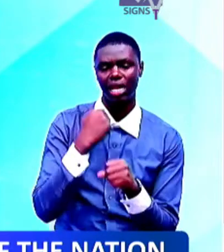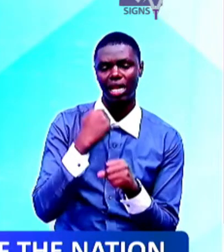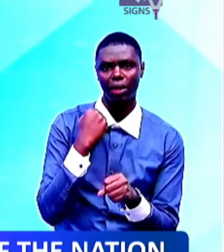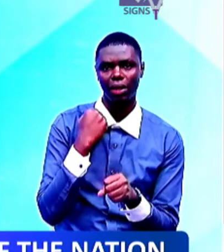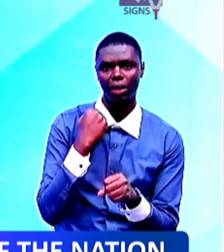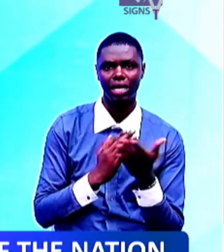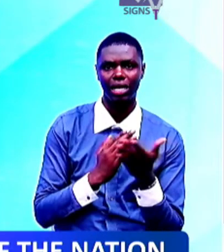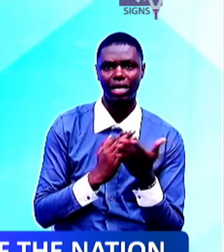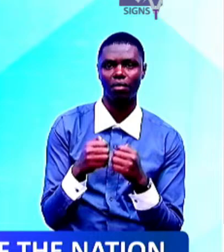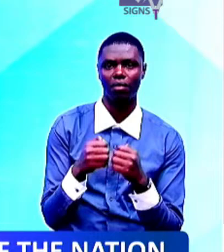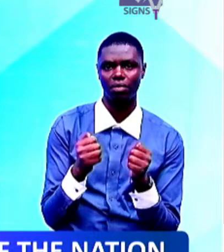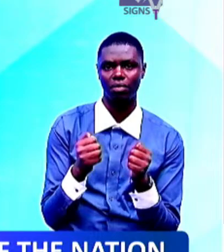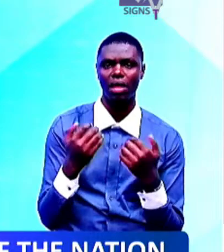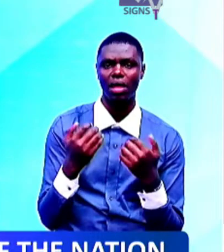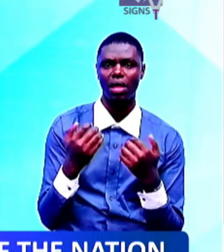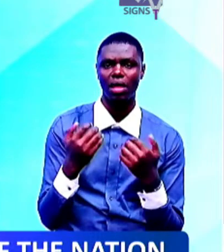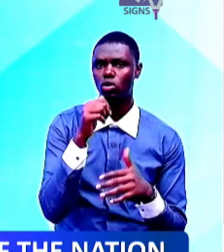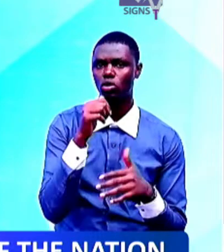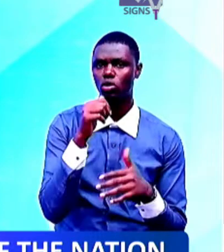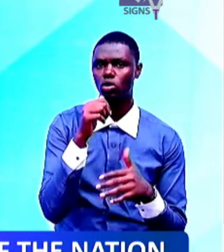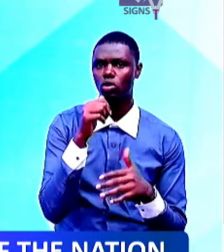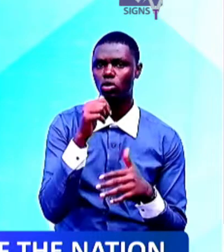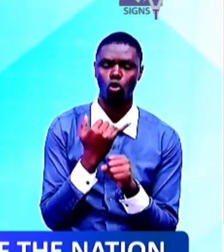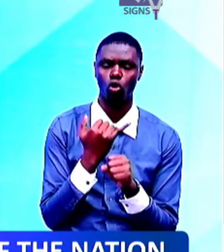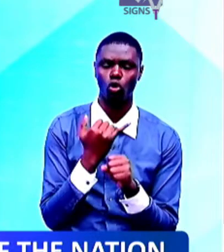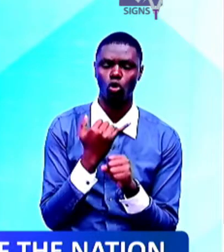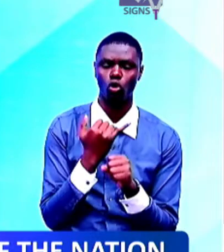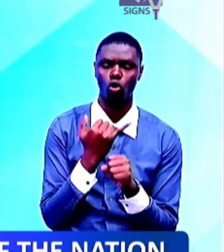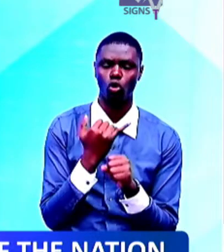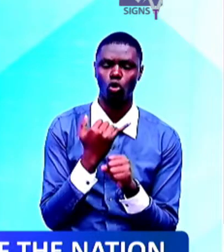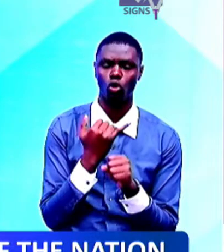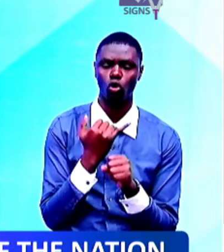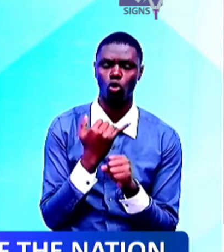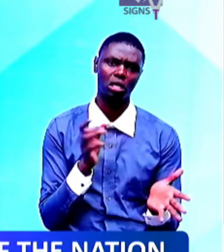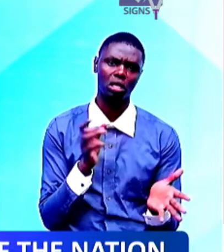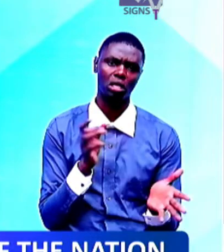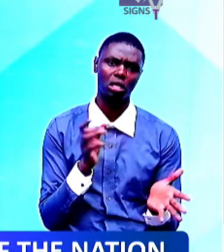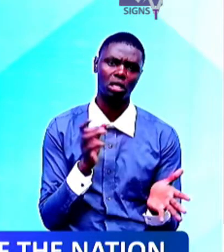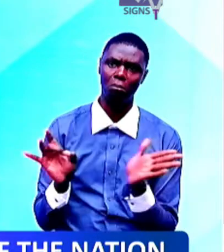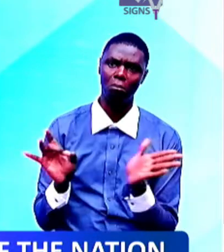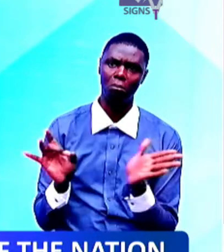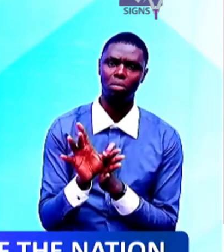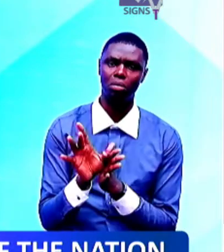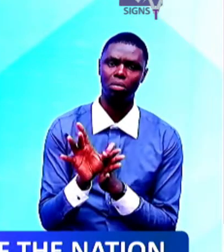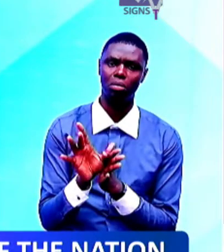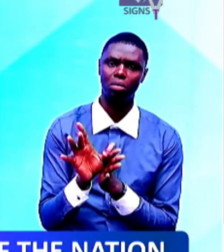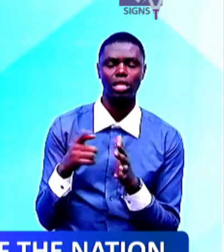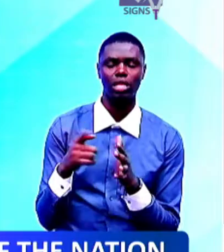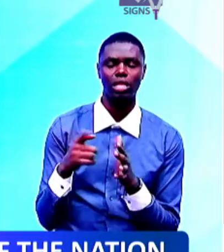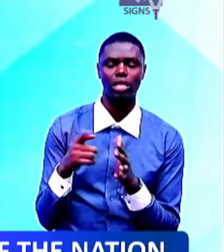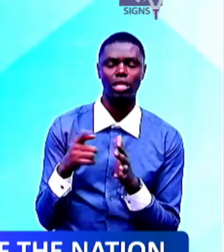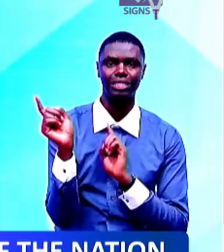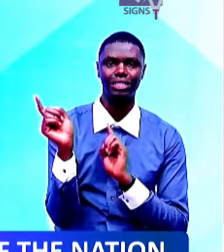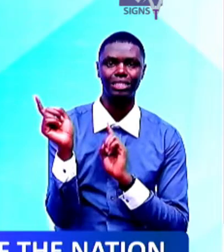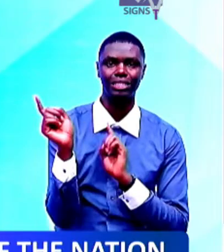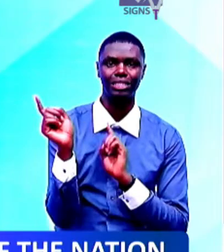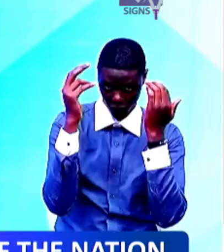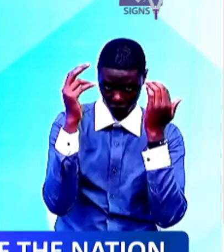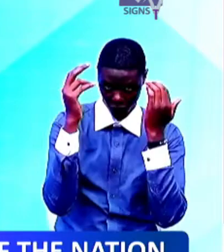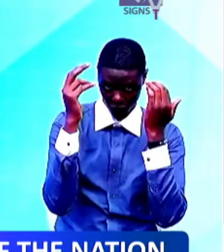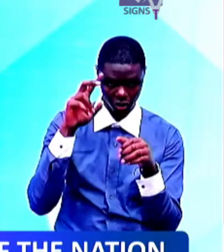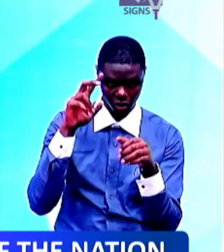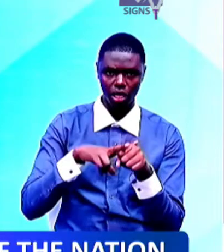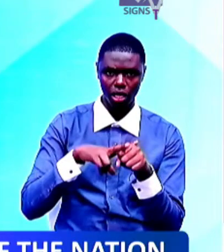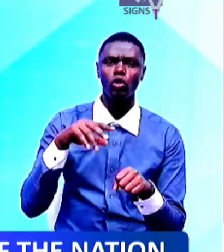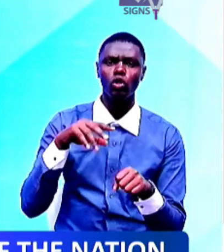they don't have job security because this consultant can dismiss you and you don't even take Coca-Cola, for example, to court. But Kitambo, they used to employ you, get